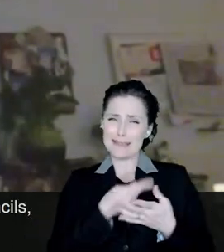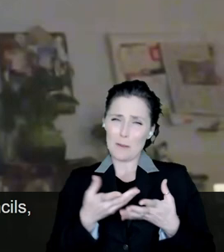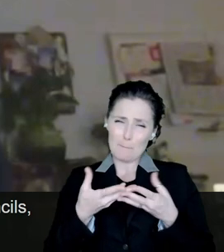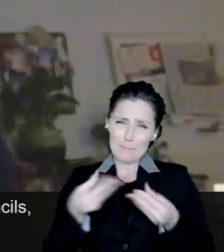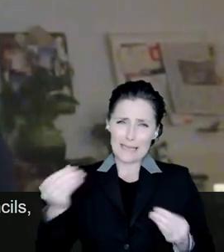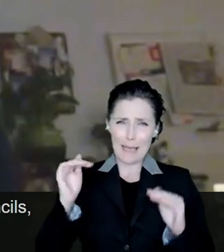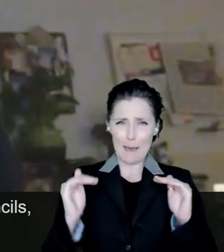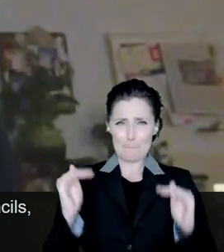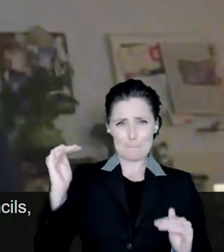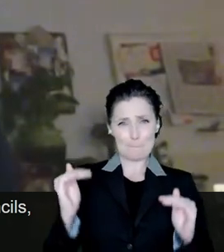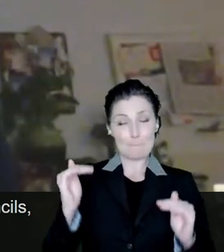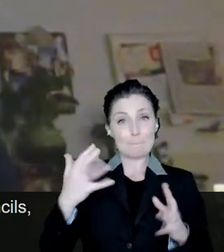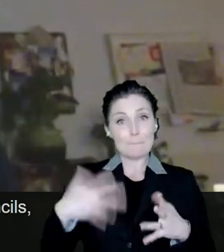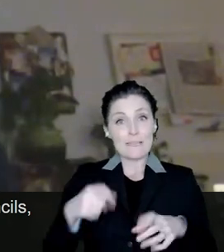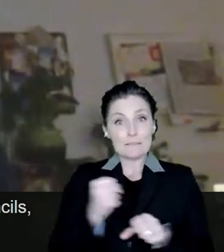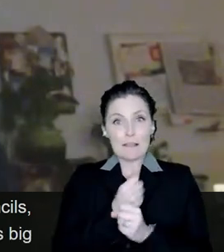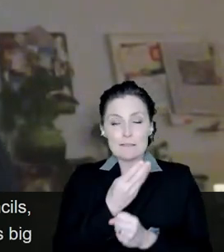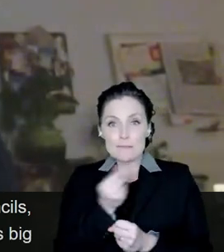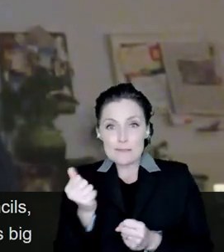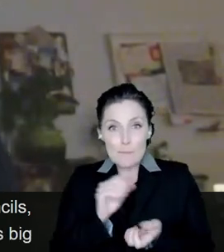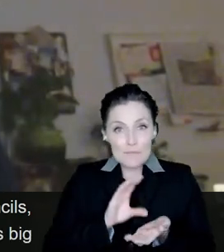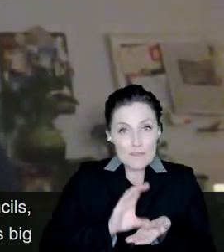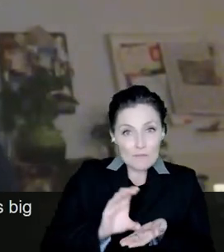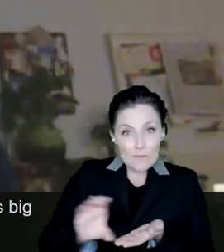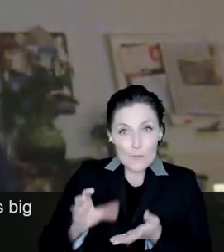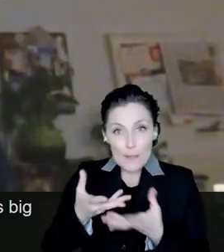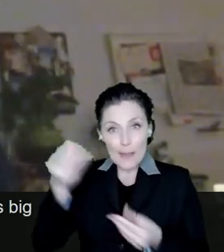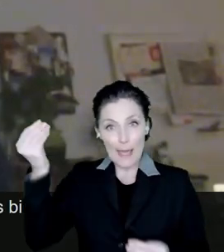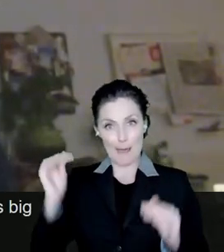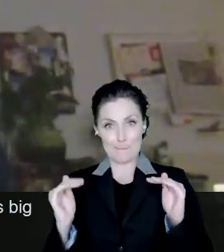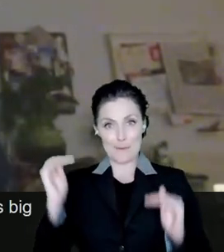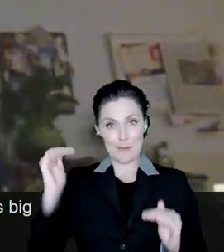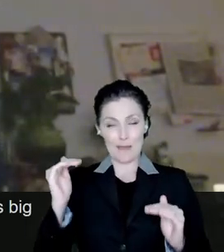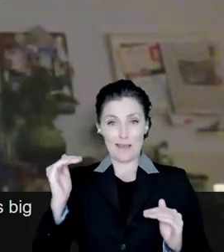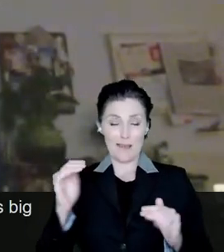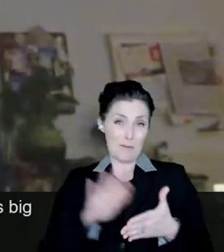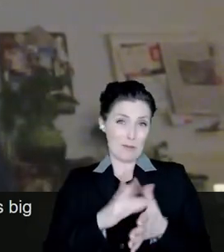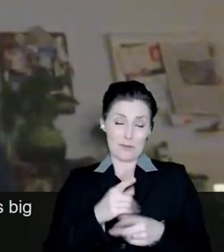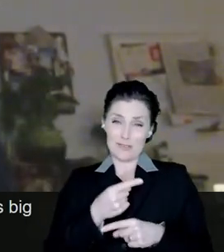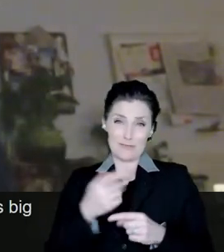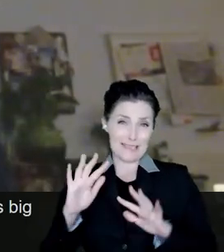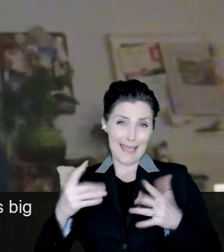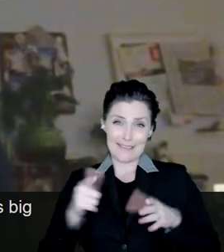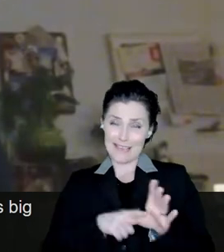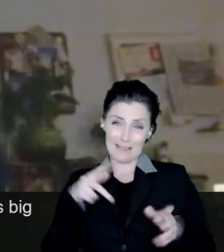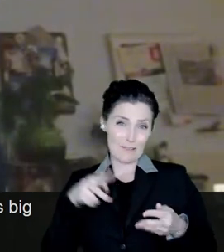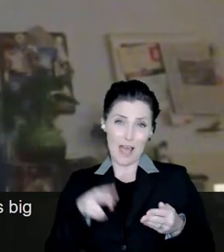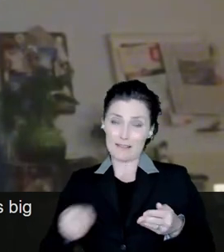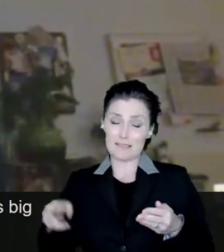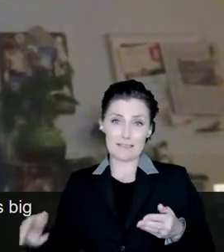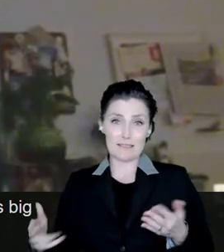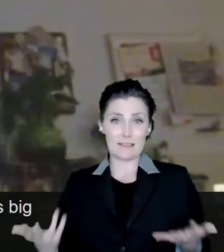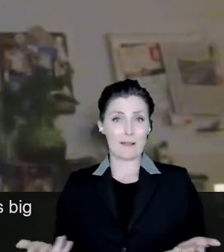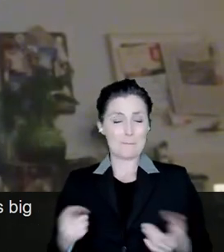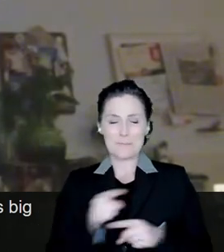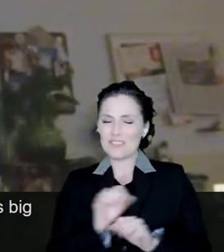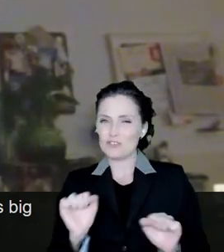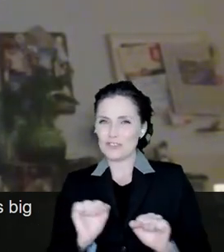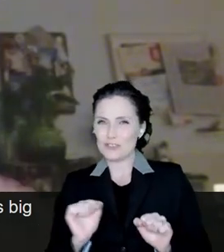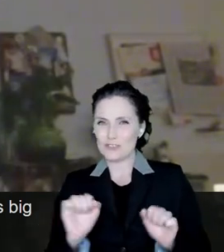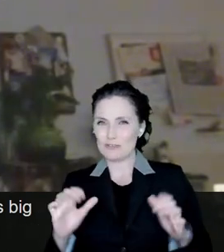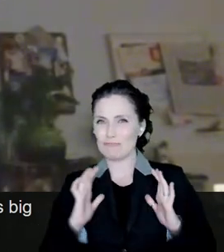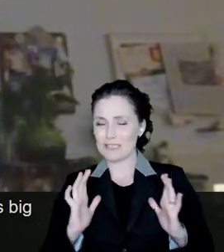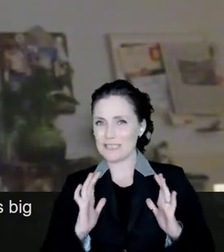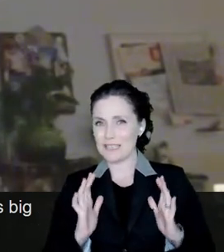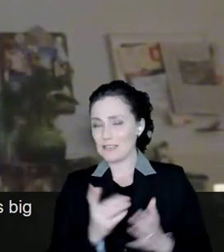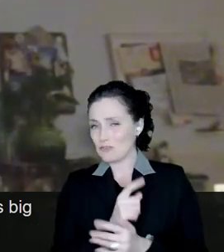Young Londoners Fund to fill the gap that's been left by 10 years of austerity, but it's not there yet, and it isn't completely solved, even with